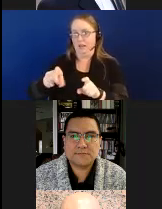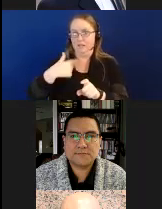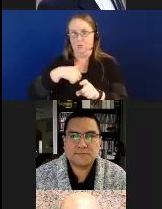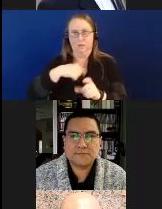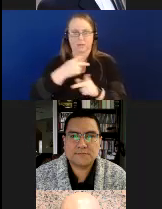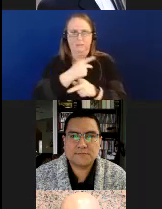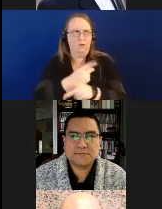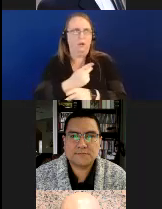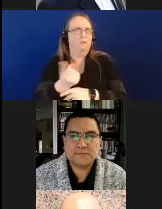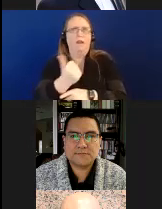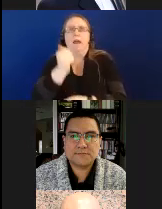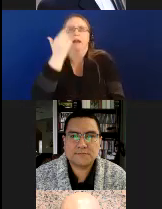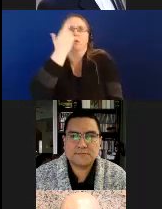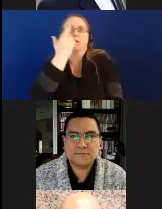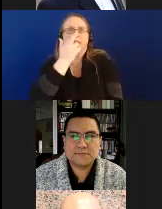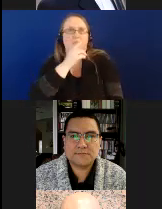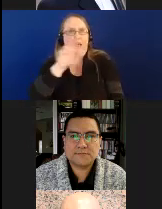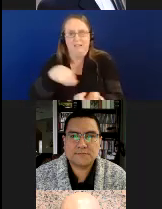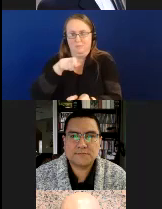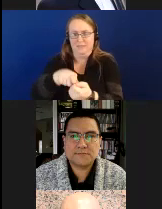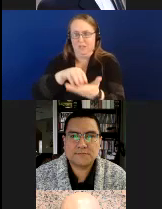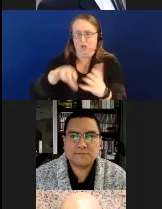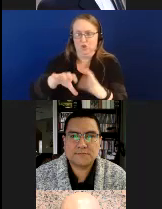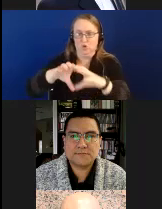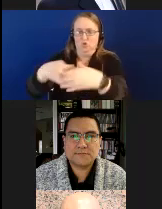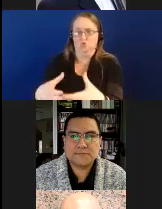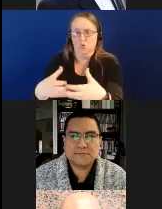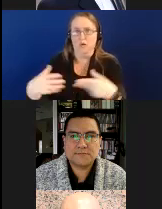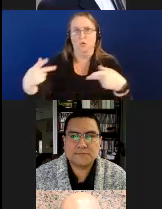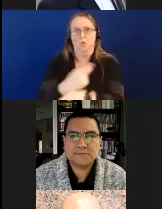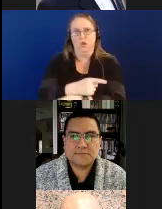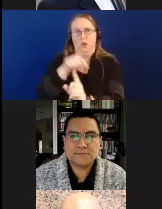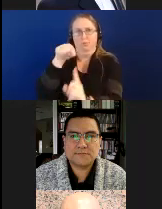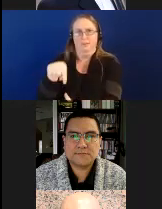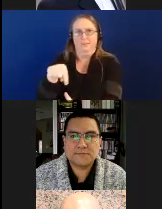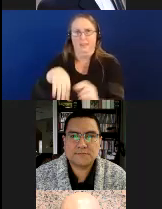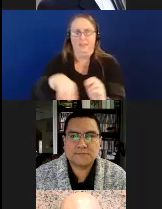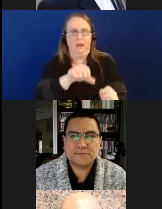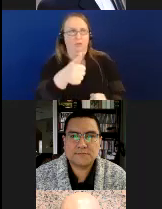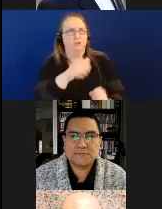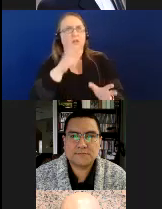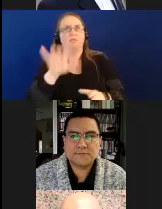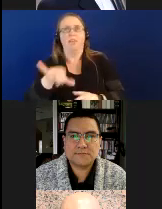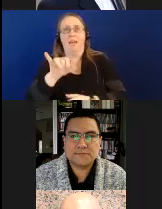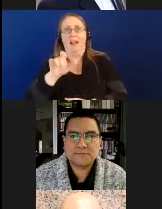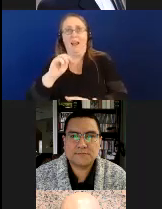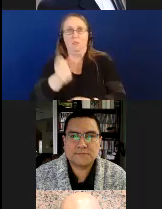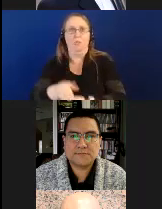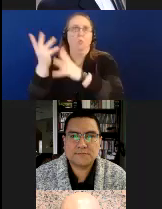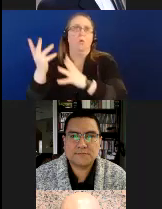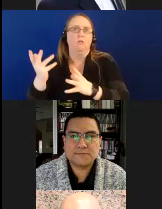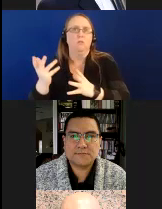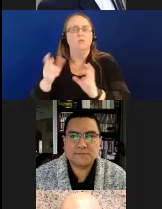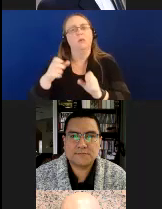whatever reason, a particular student group did worse on this item than other ones, we can throw that item out, right? So we can use it to